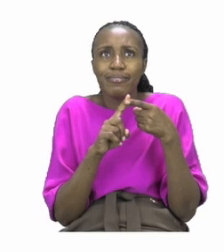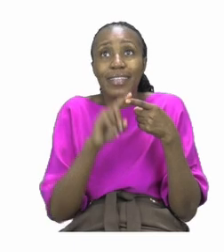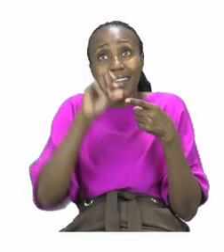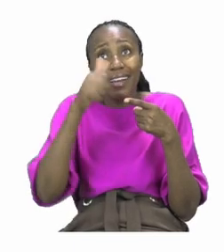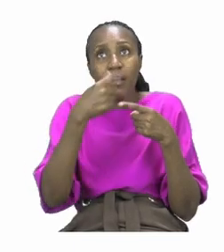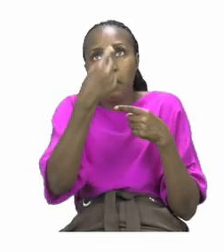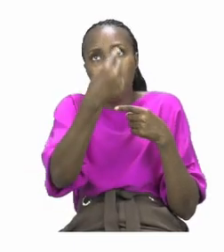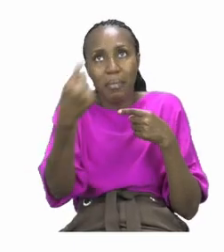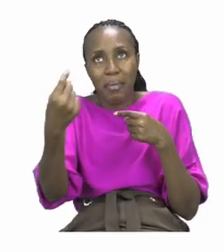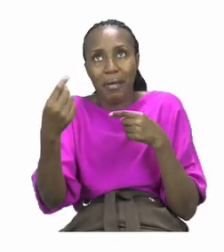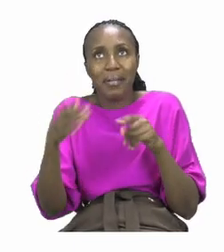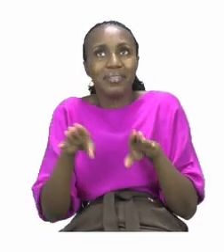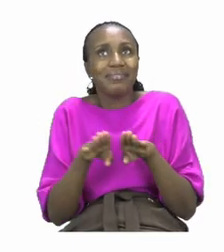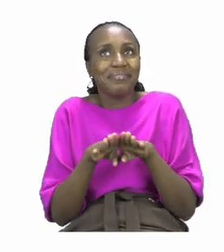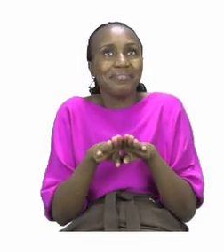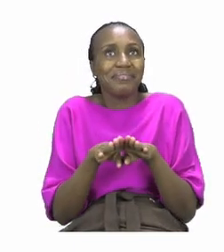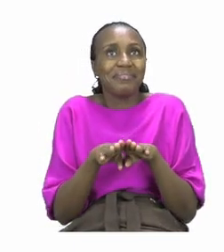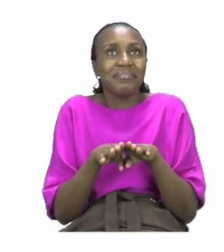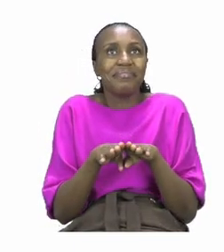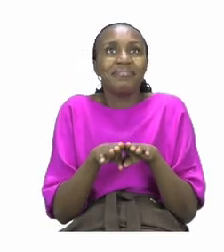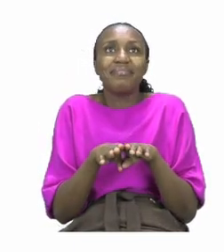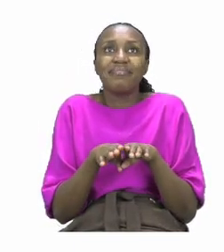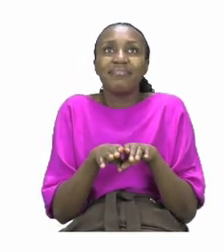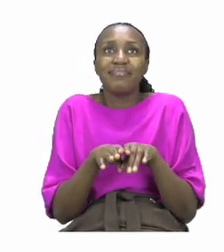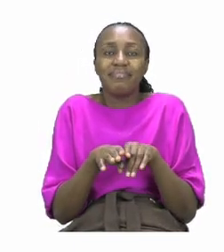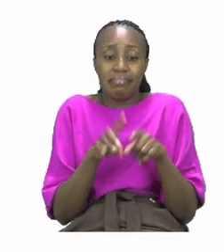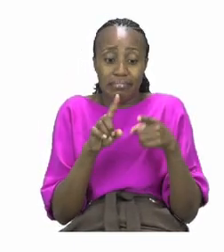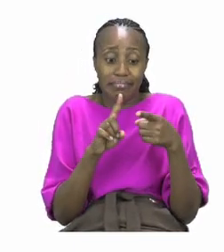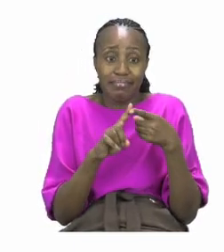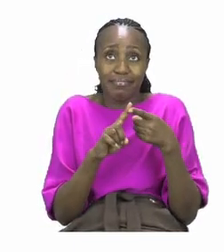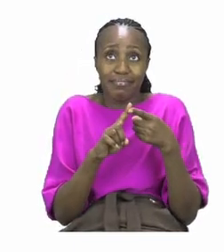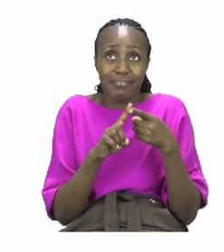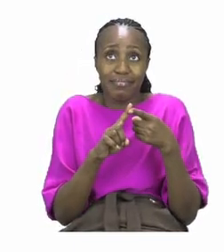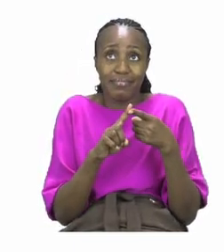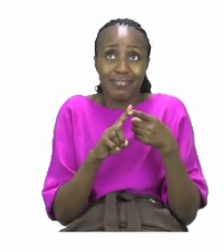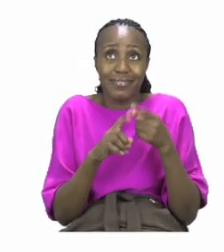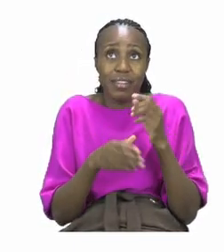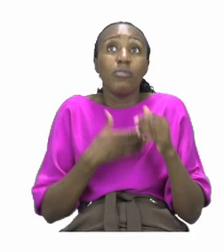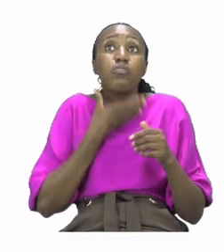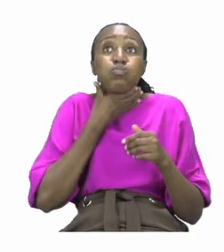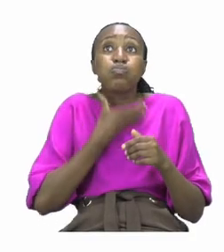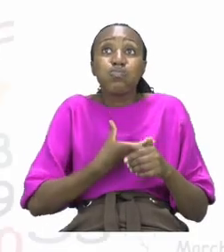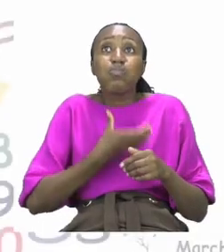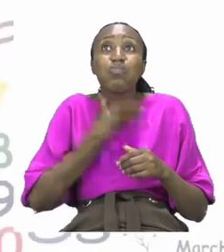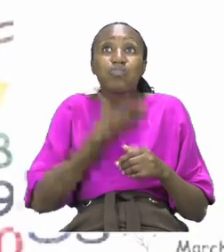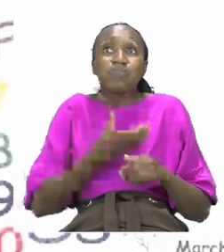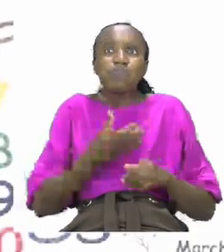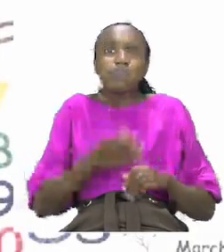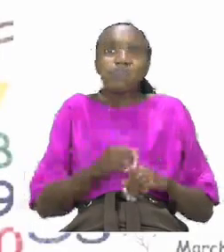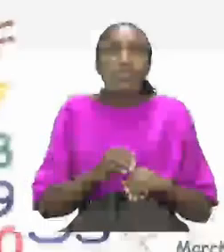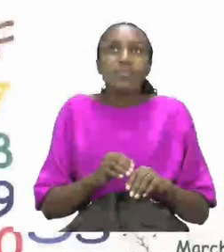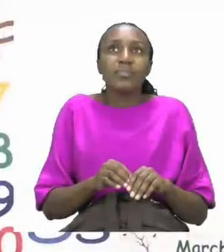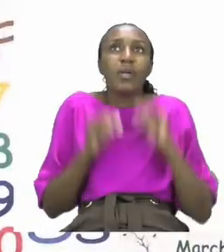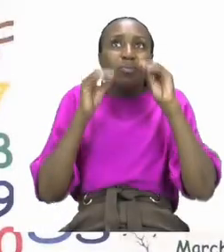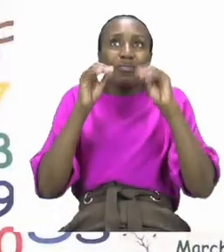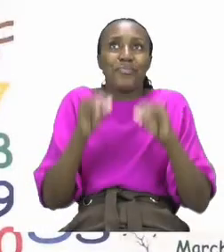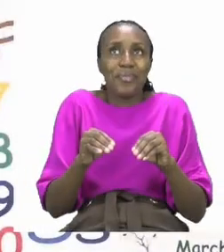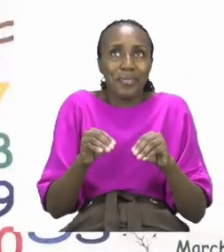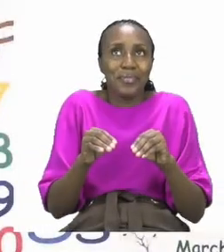rest by yourselves. Now, the first hop that he needs to do is doubling the